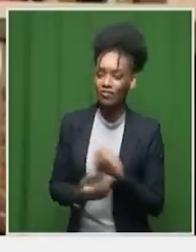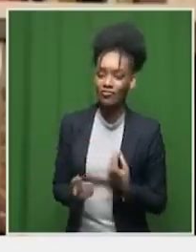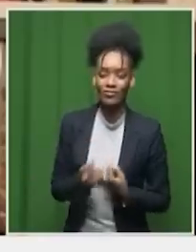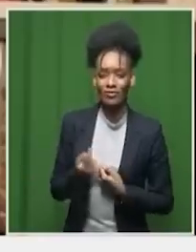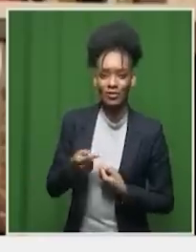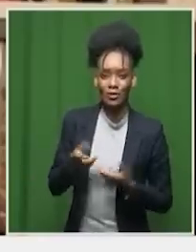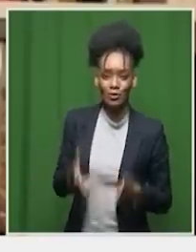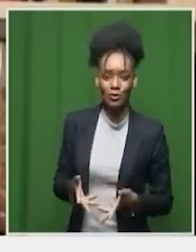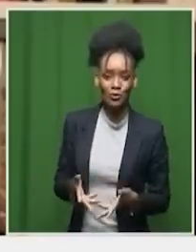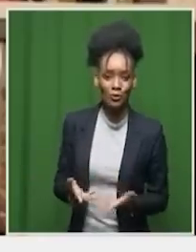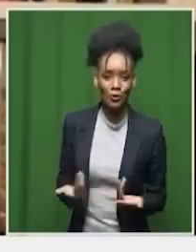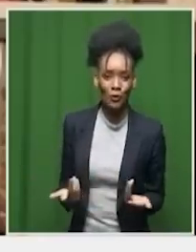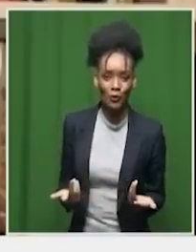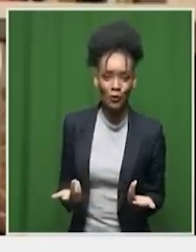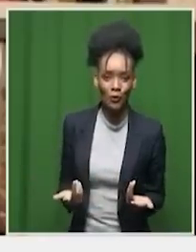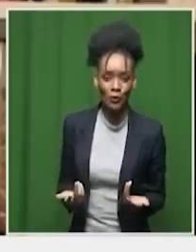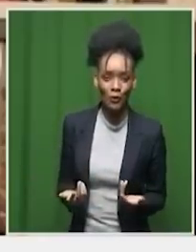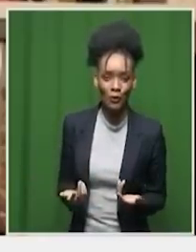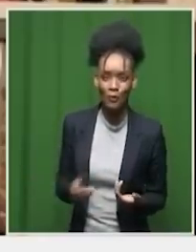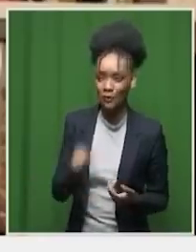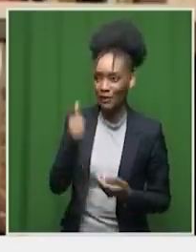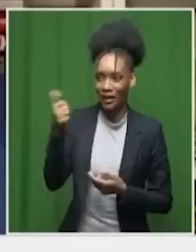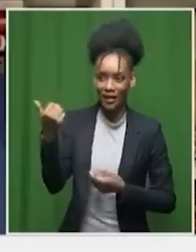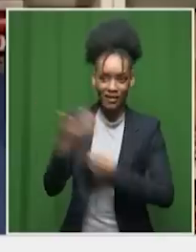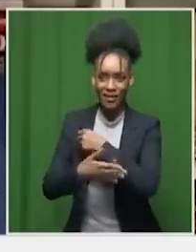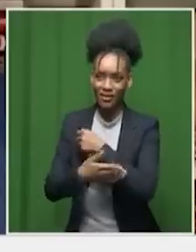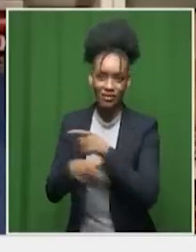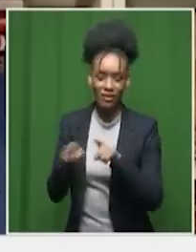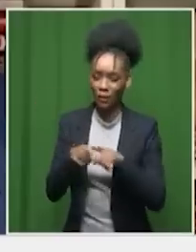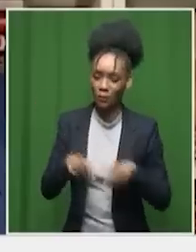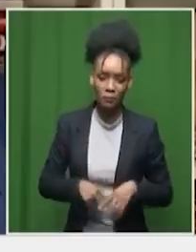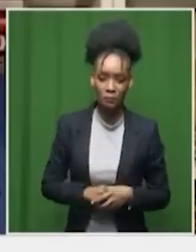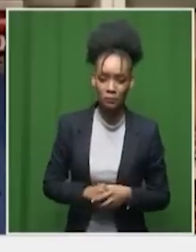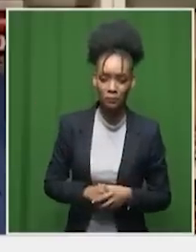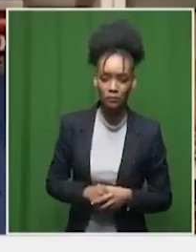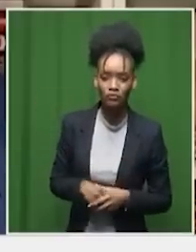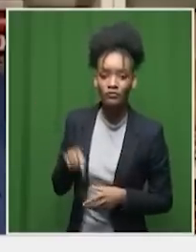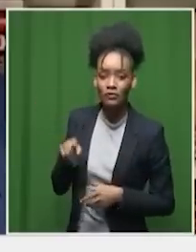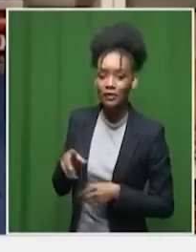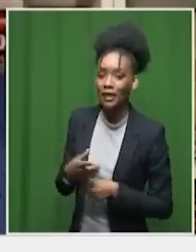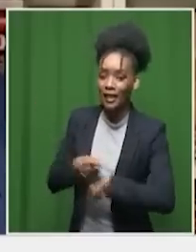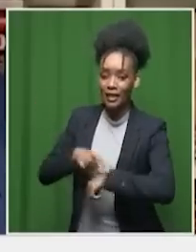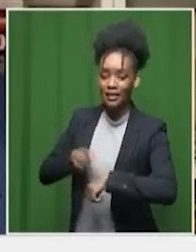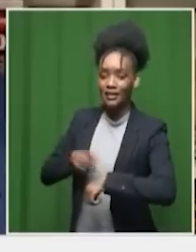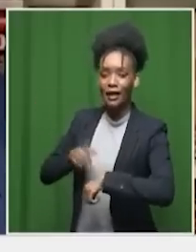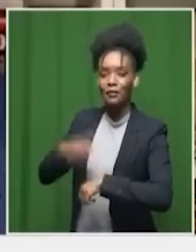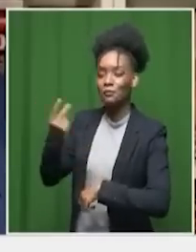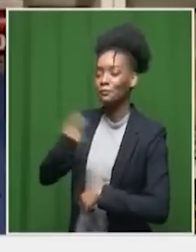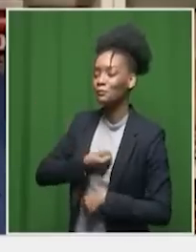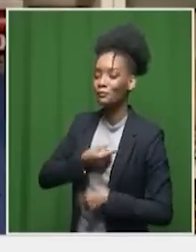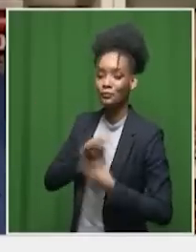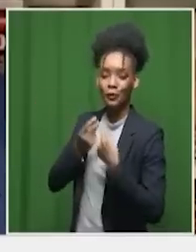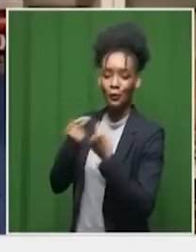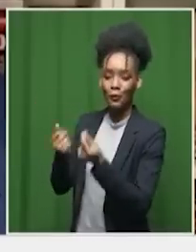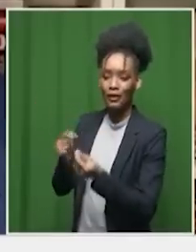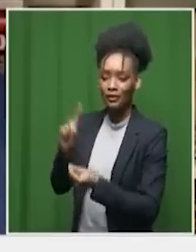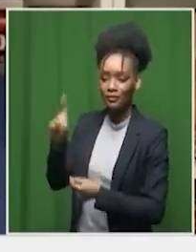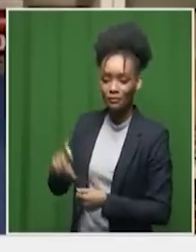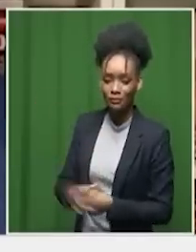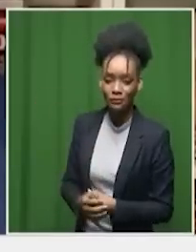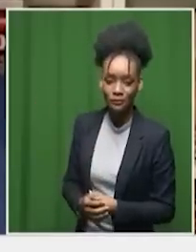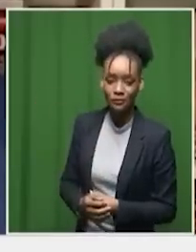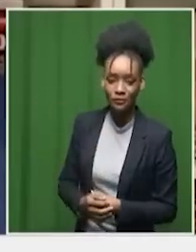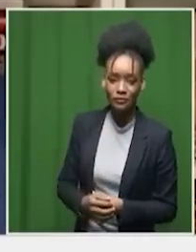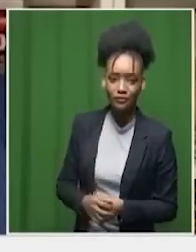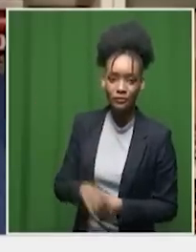like flying to the moon. They're not complicated. And just a final one, we are out of time. So very briefly, Professor, will